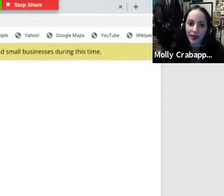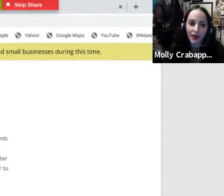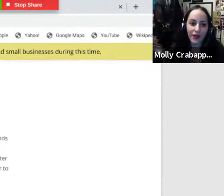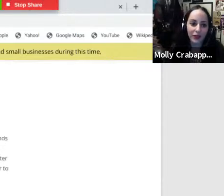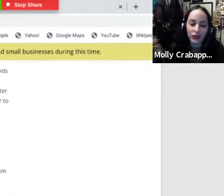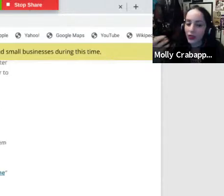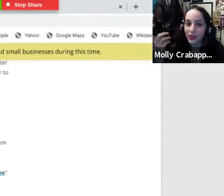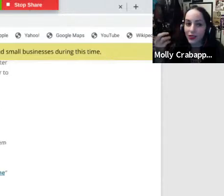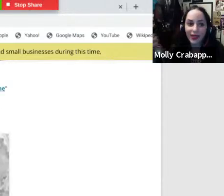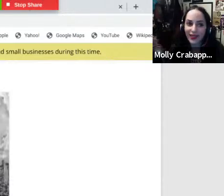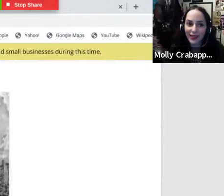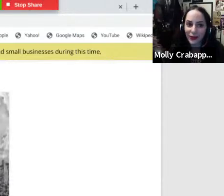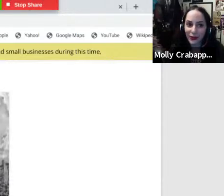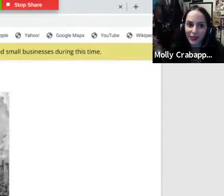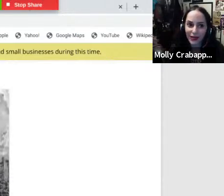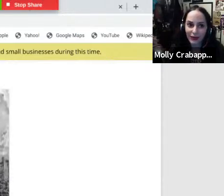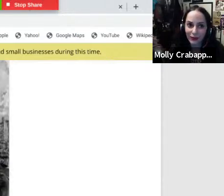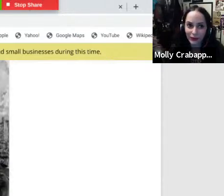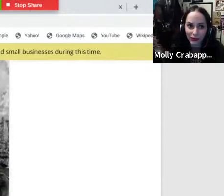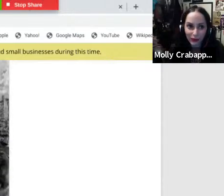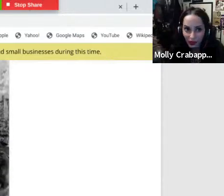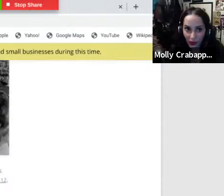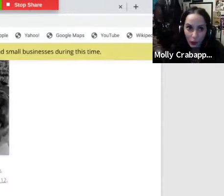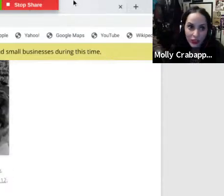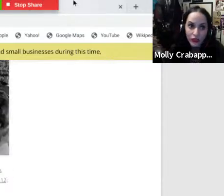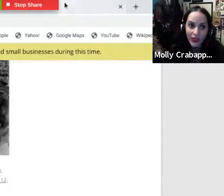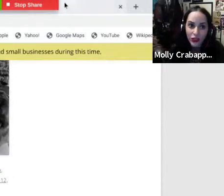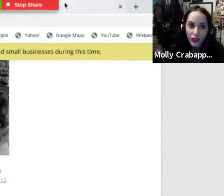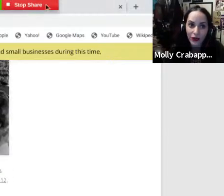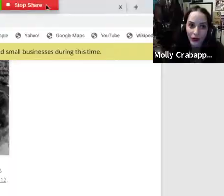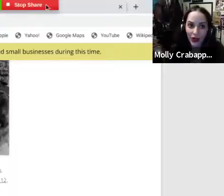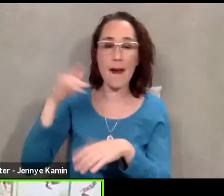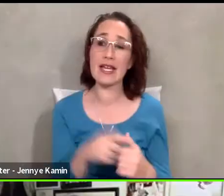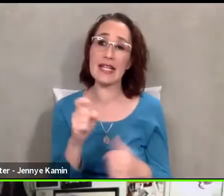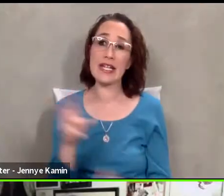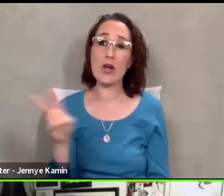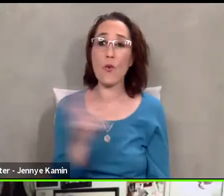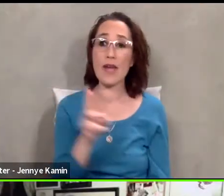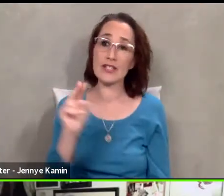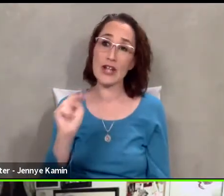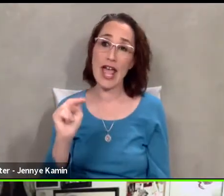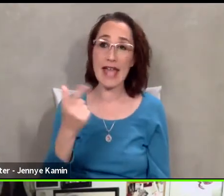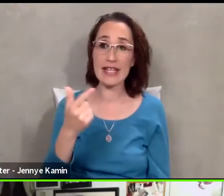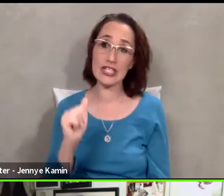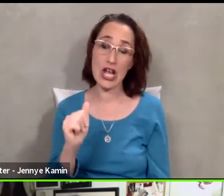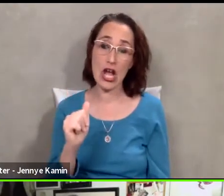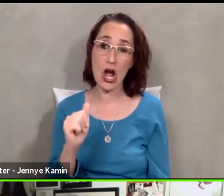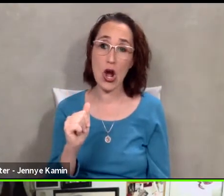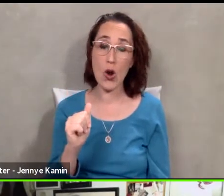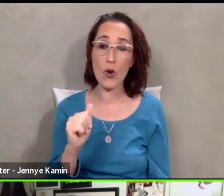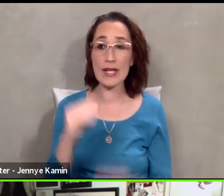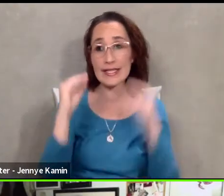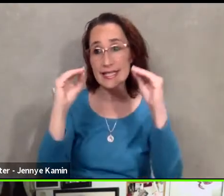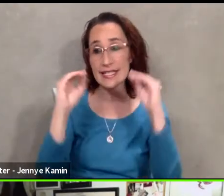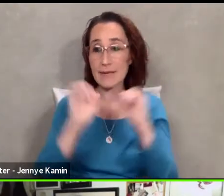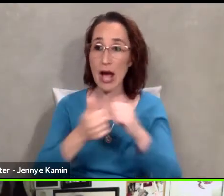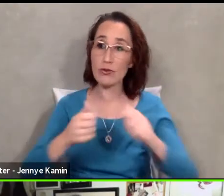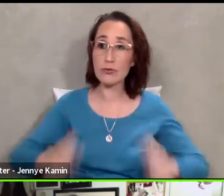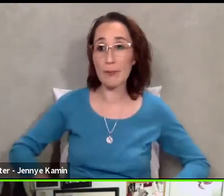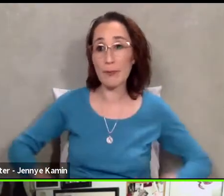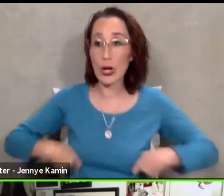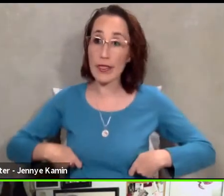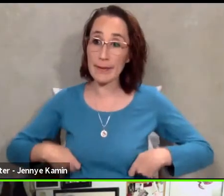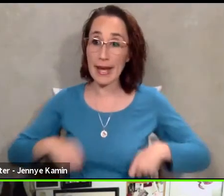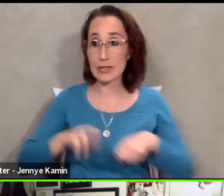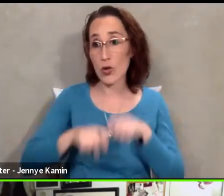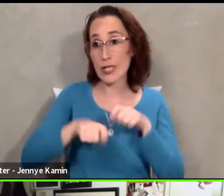children that just needed, you know, some Western NGO to tell them how to pull up their own pants and tie their own shoes because they were just that